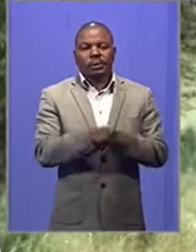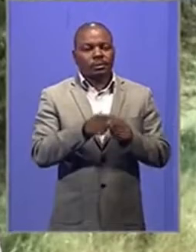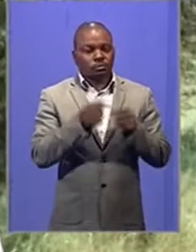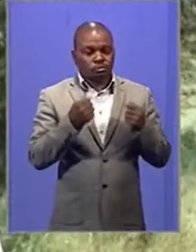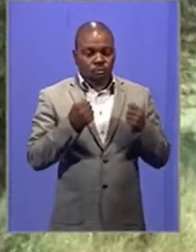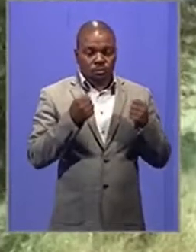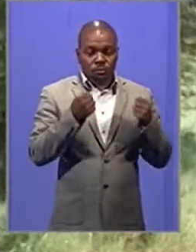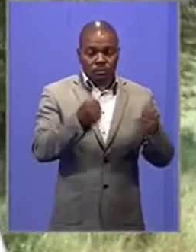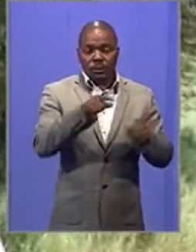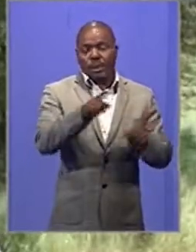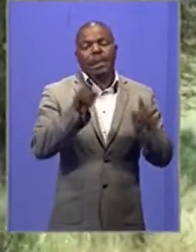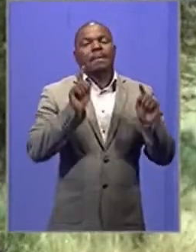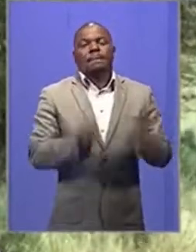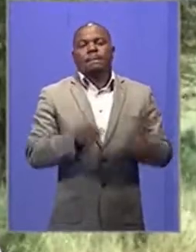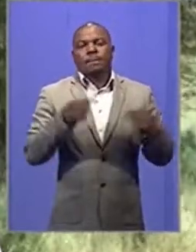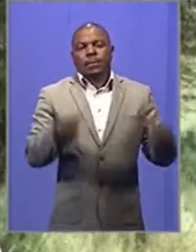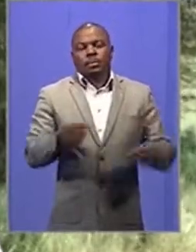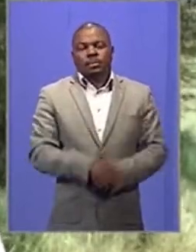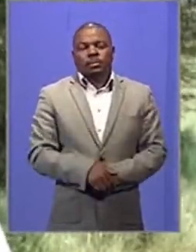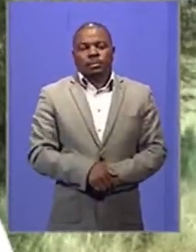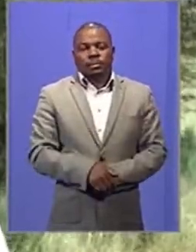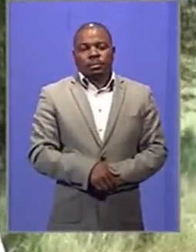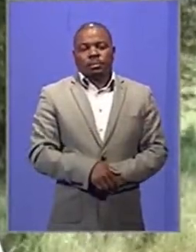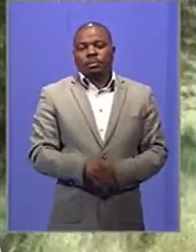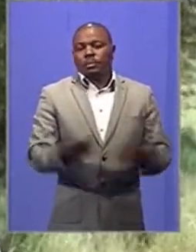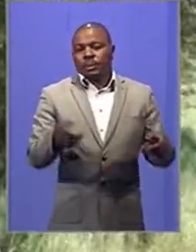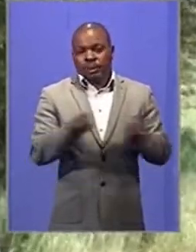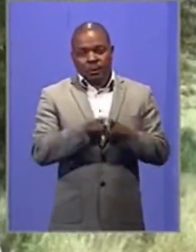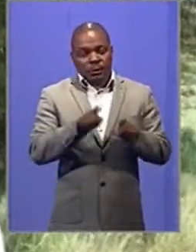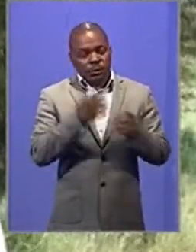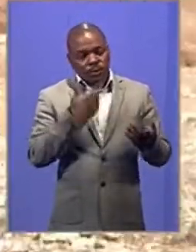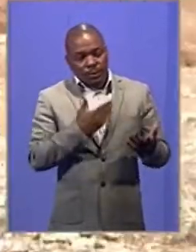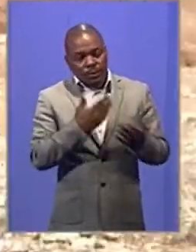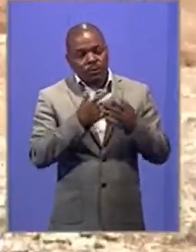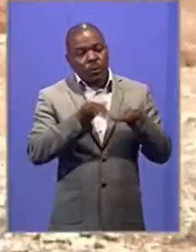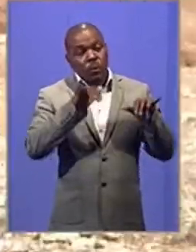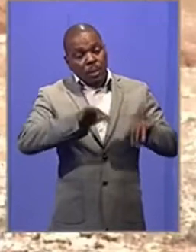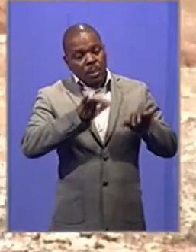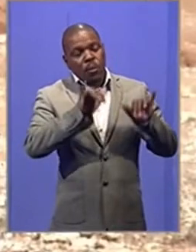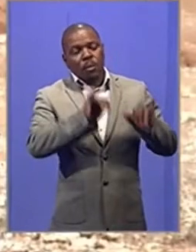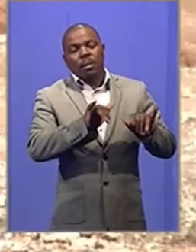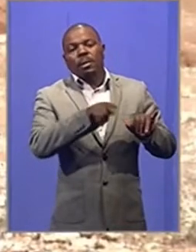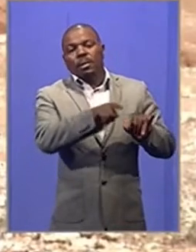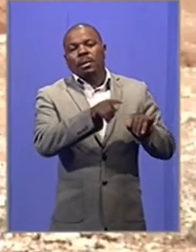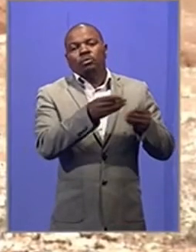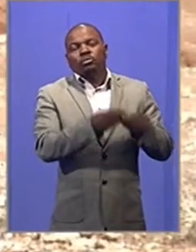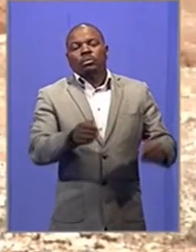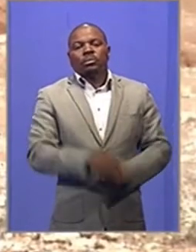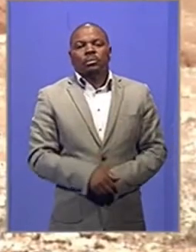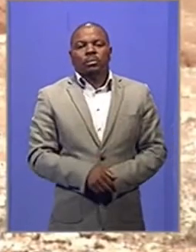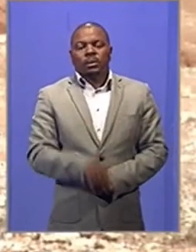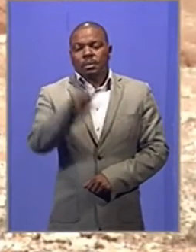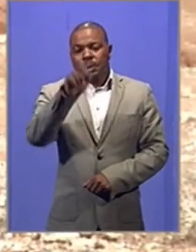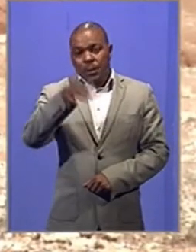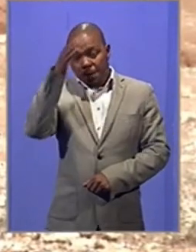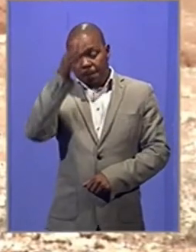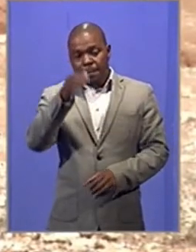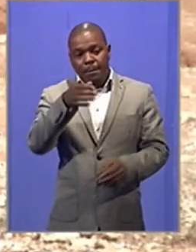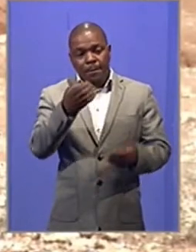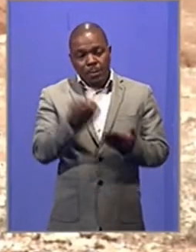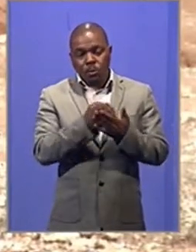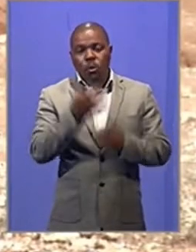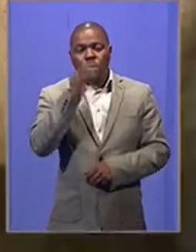to drive here when it's rain. You need to leave it for a day to dry. Setsebi sa moruo se re meralo ya motheo e